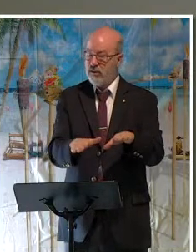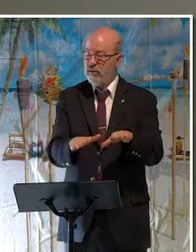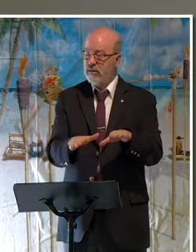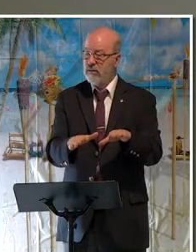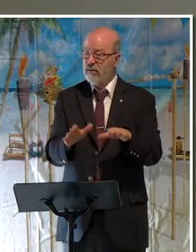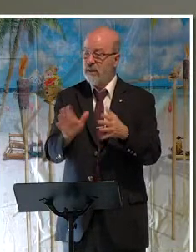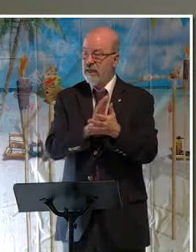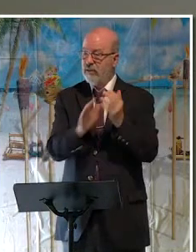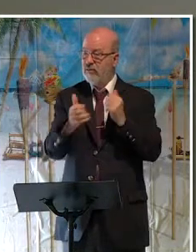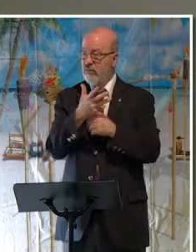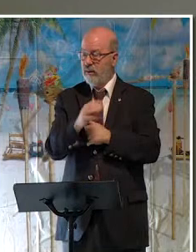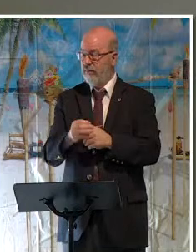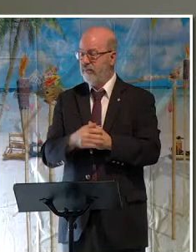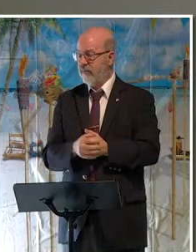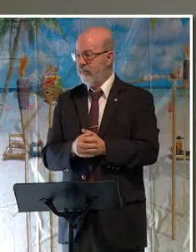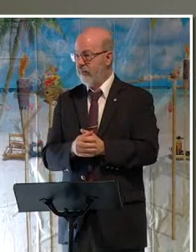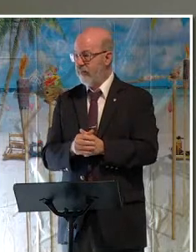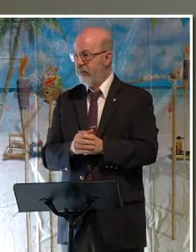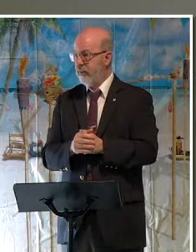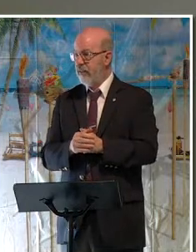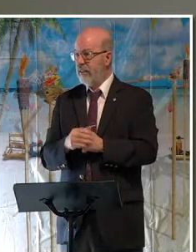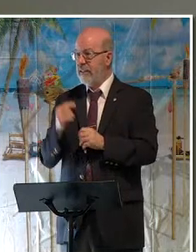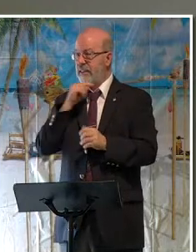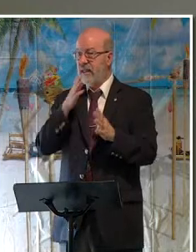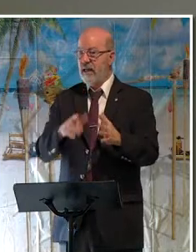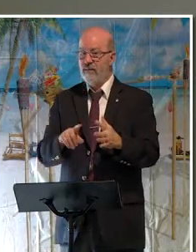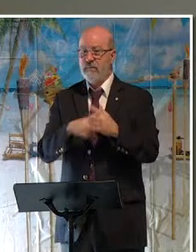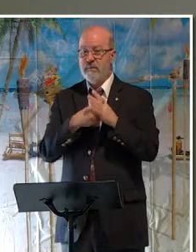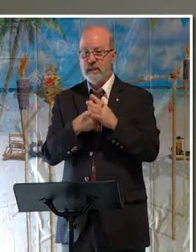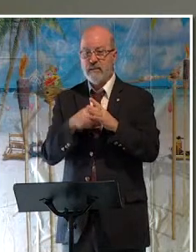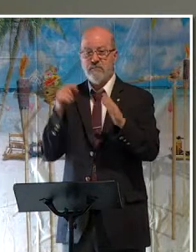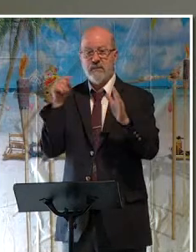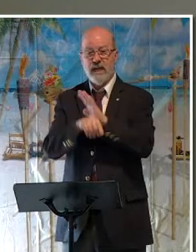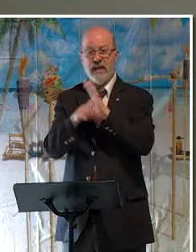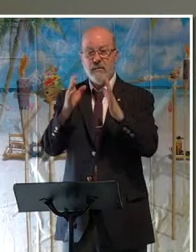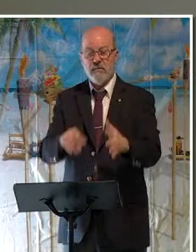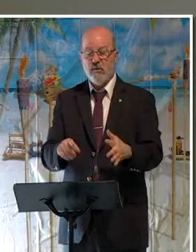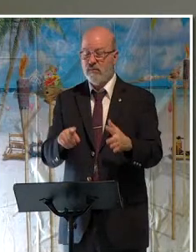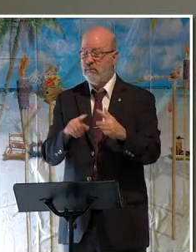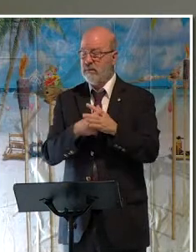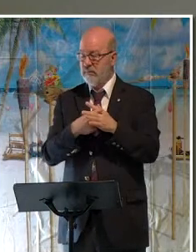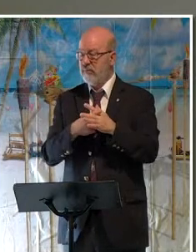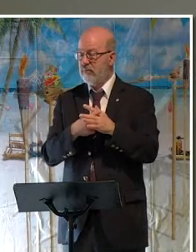will destroy them. He's a liar from the beginning and a murderer from the beginning.